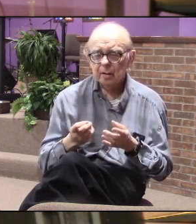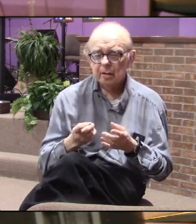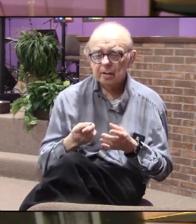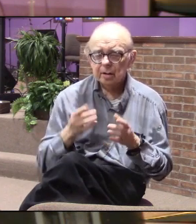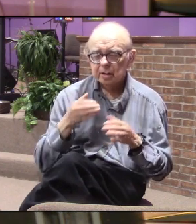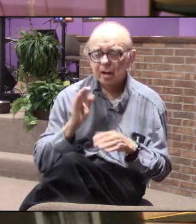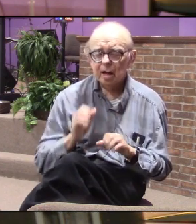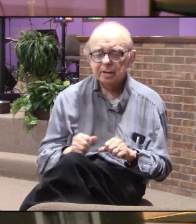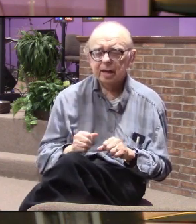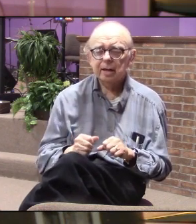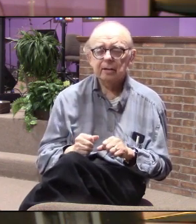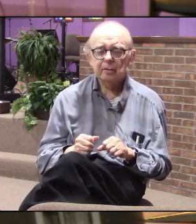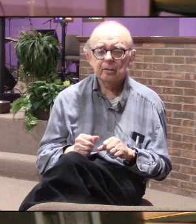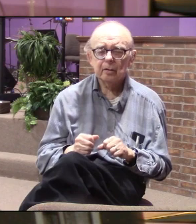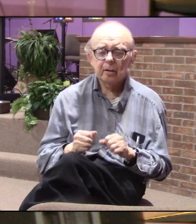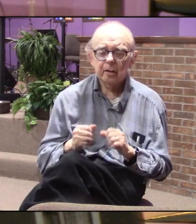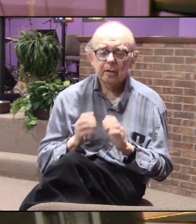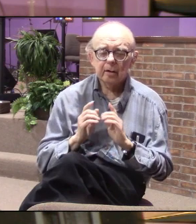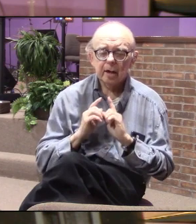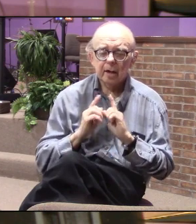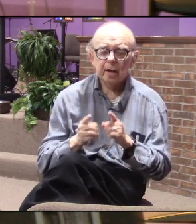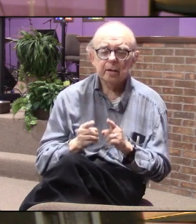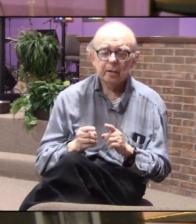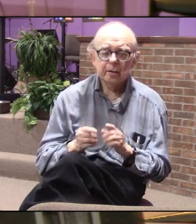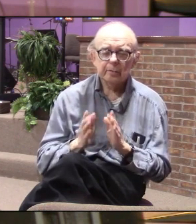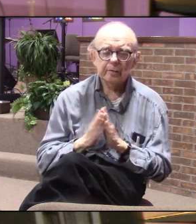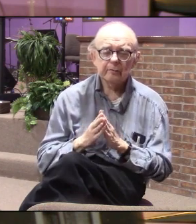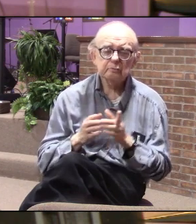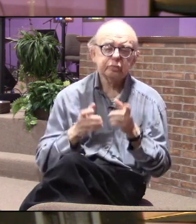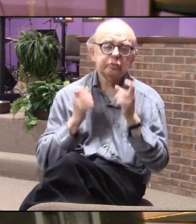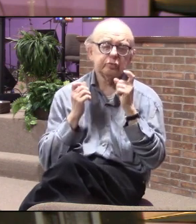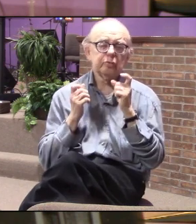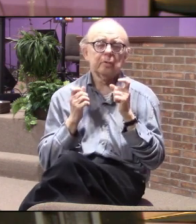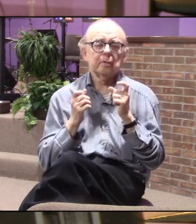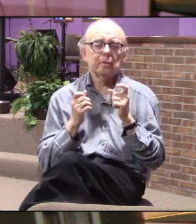could answer your prayer instantaneously.